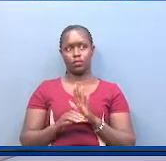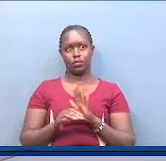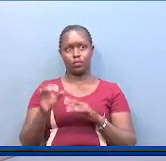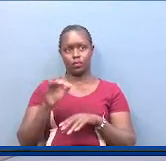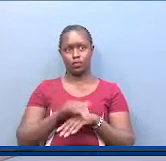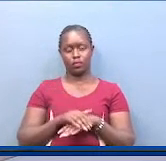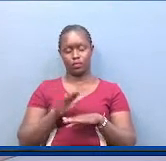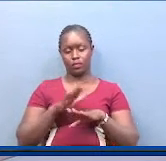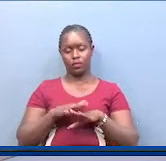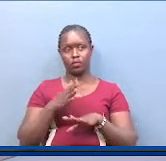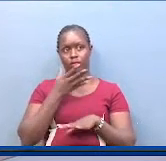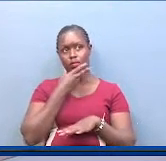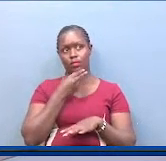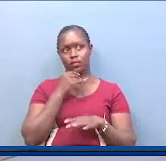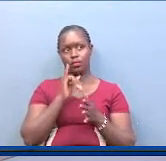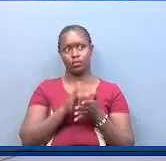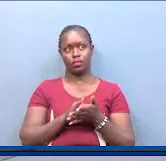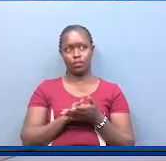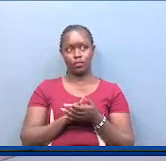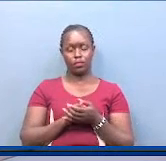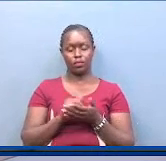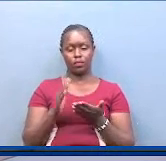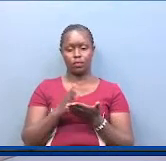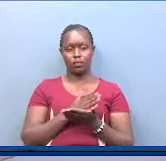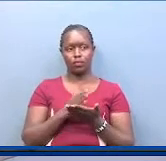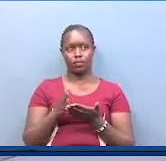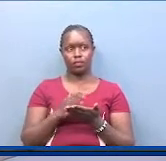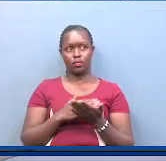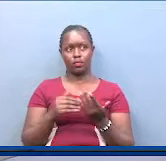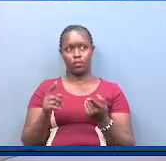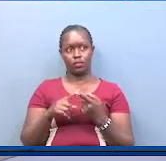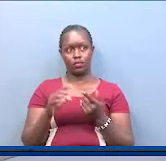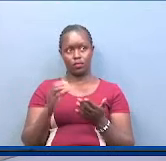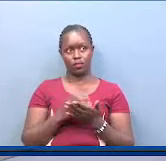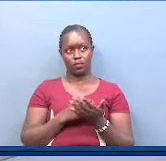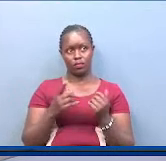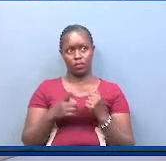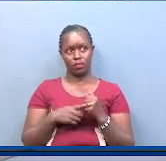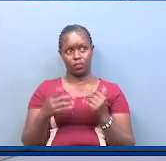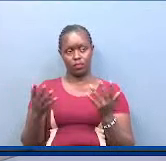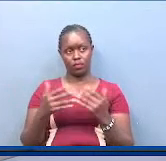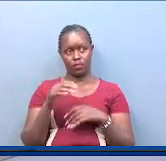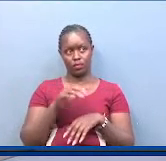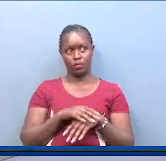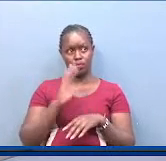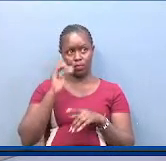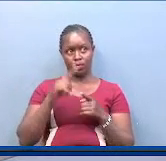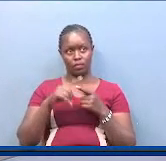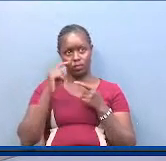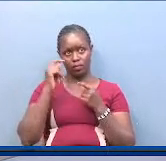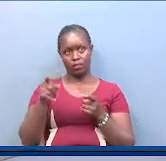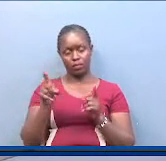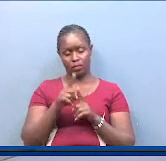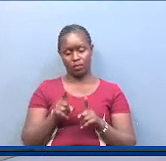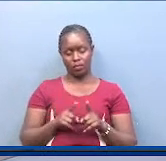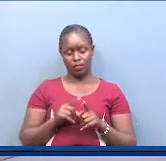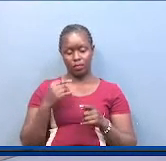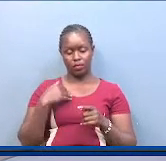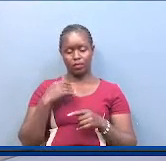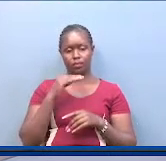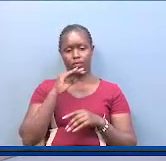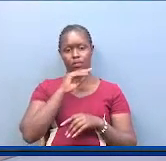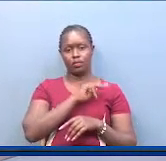will get proper men that share the threshold of Chapter 6, where you will be respected and there will be national